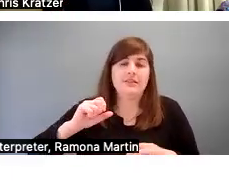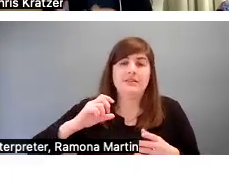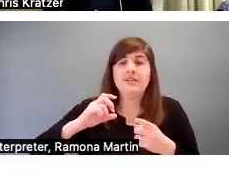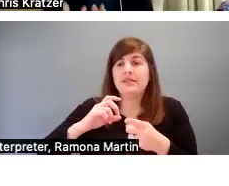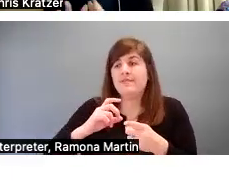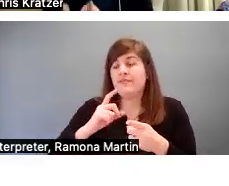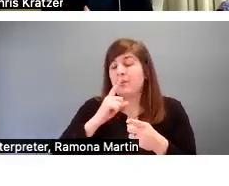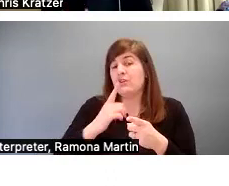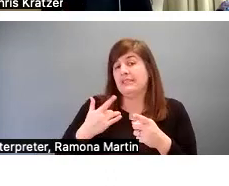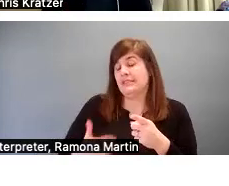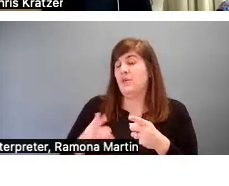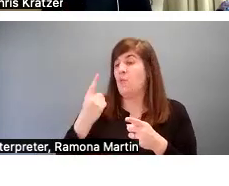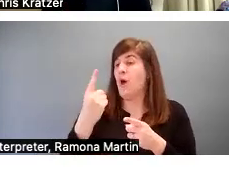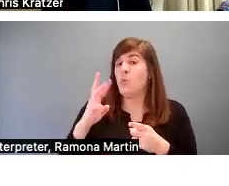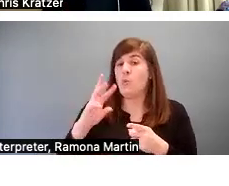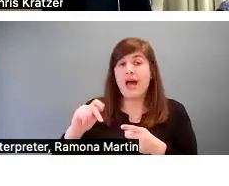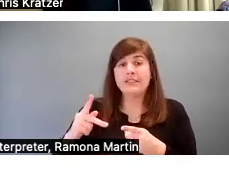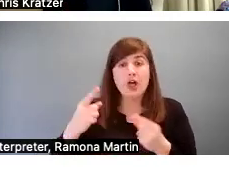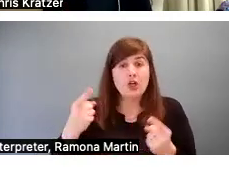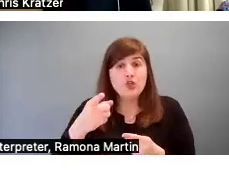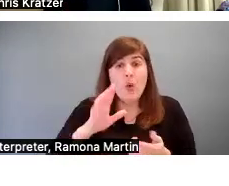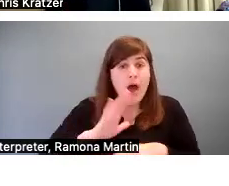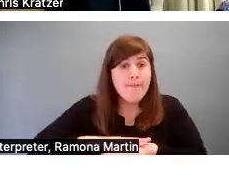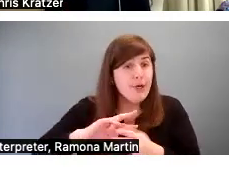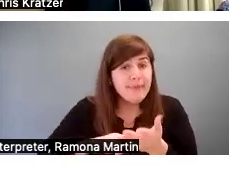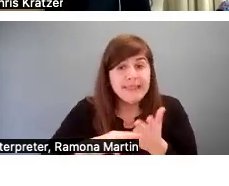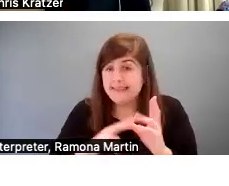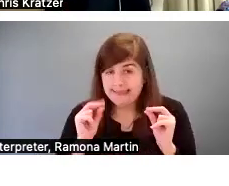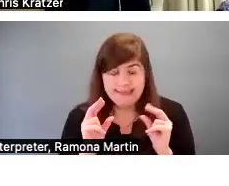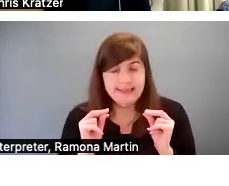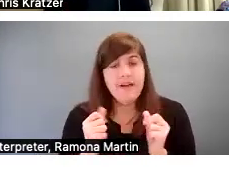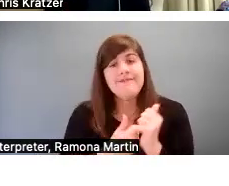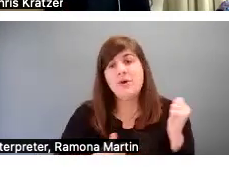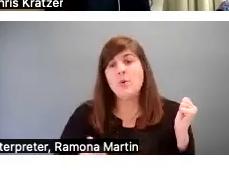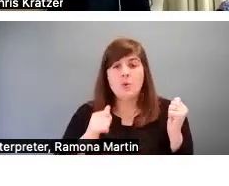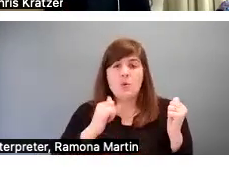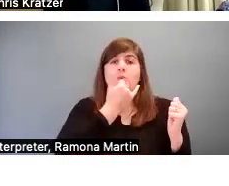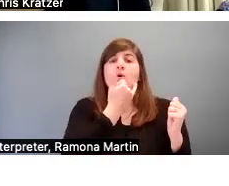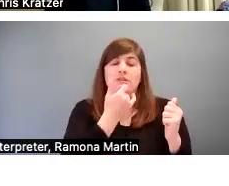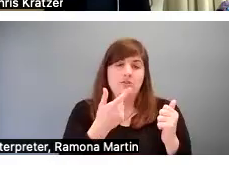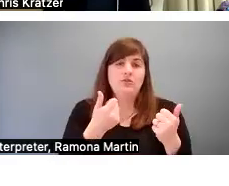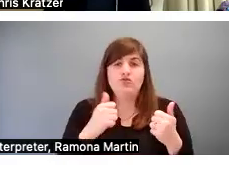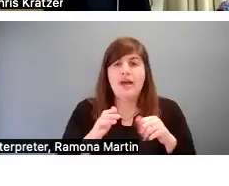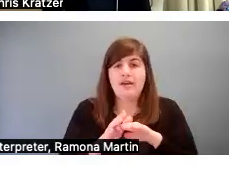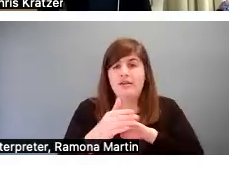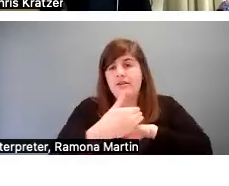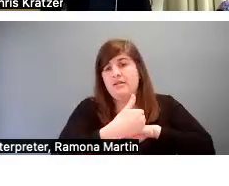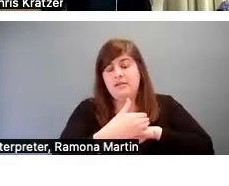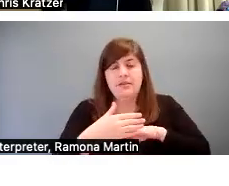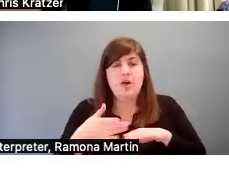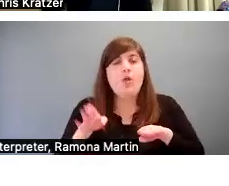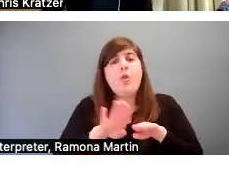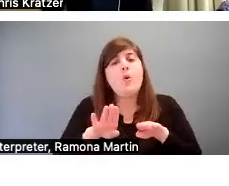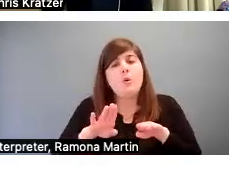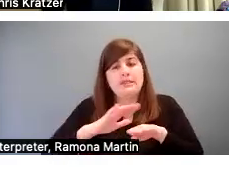wasp typically won't try to hurt you on purpose. To avoid accidental stings, you should wear closed-toed shoes when you're outside.